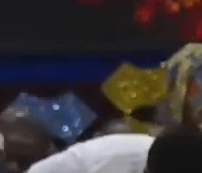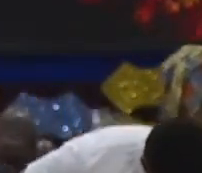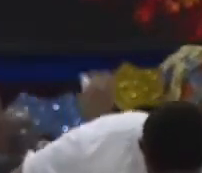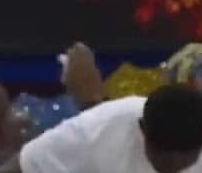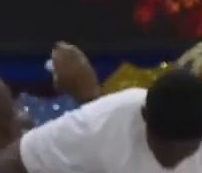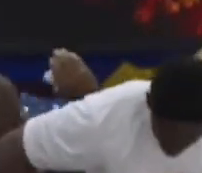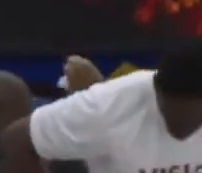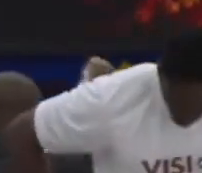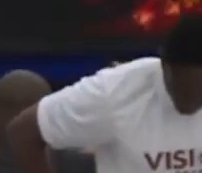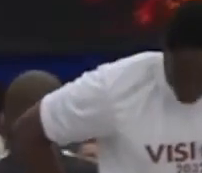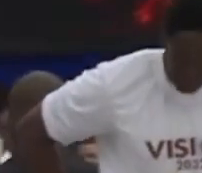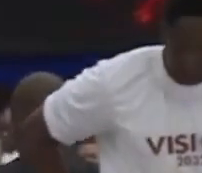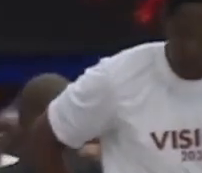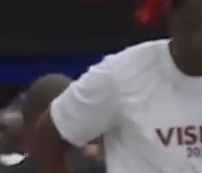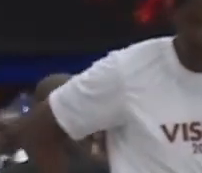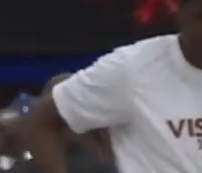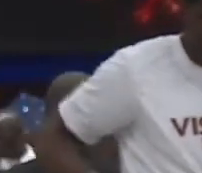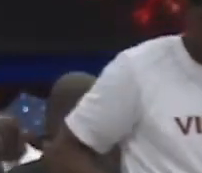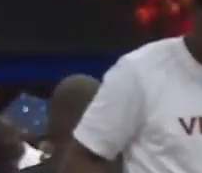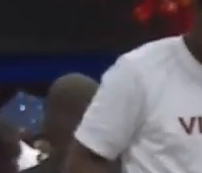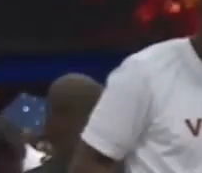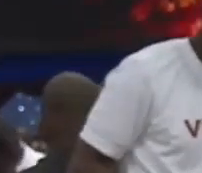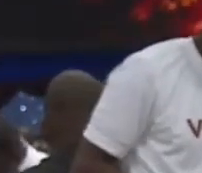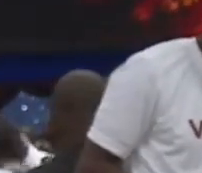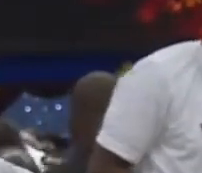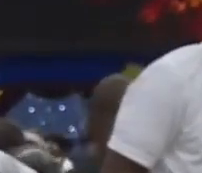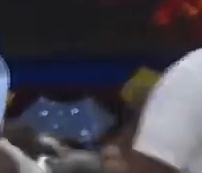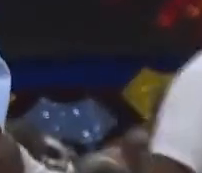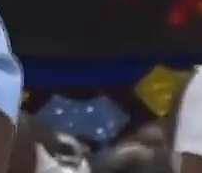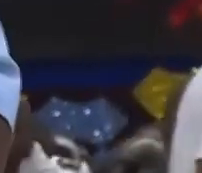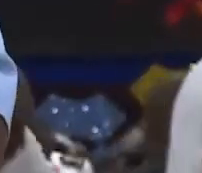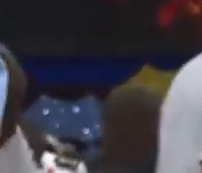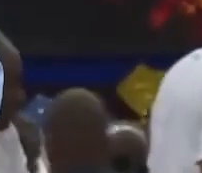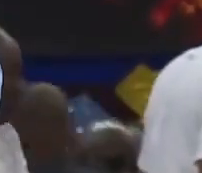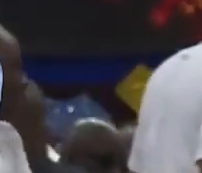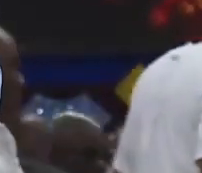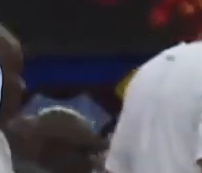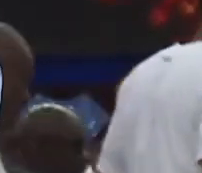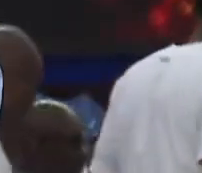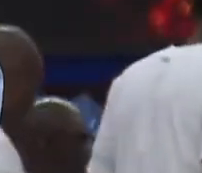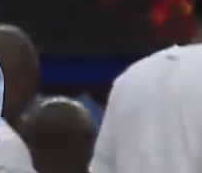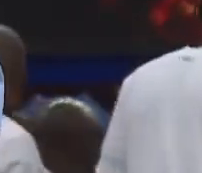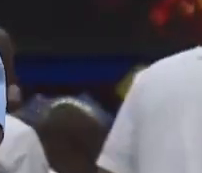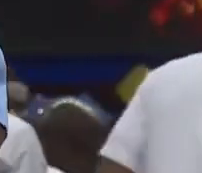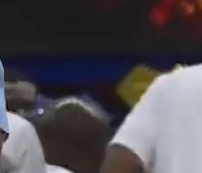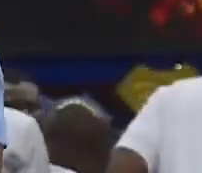God bless you. You may return to your seats.